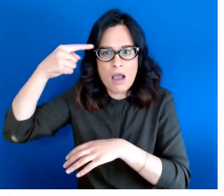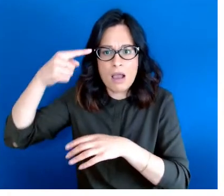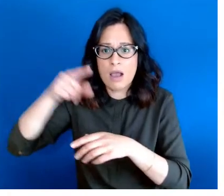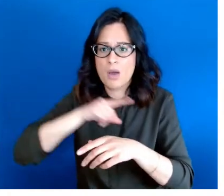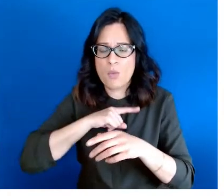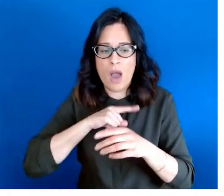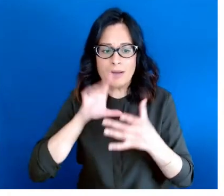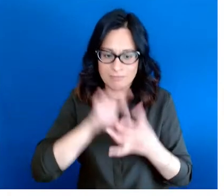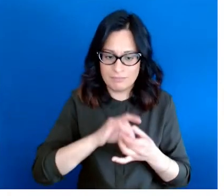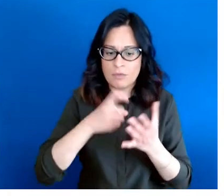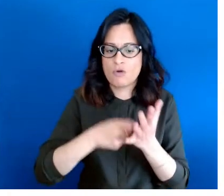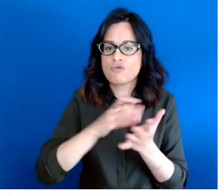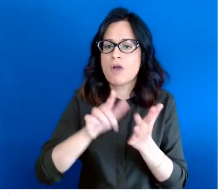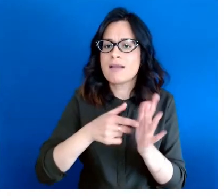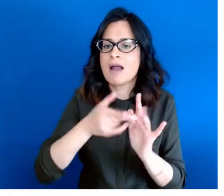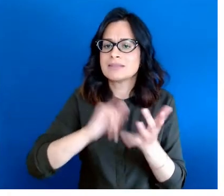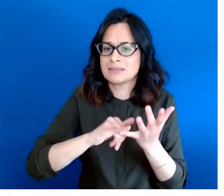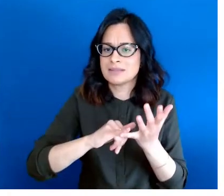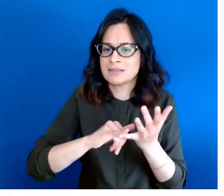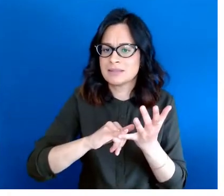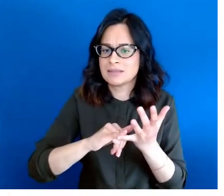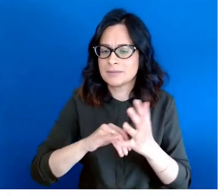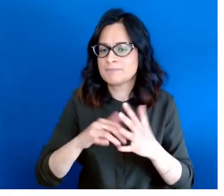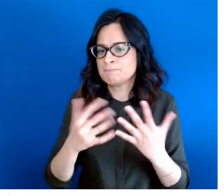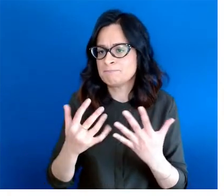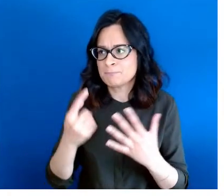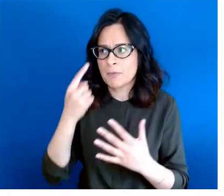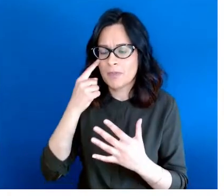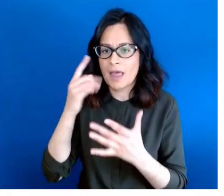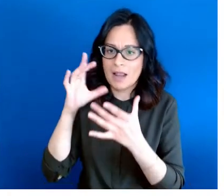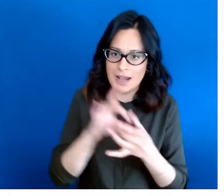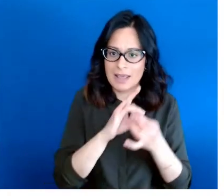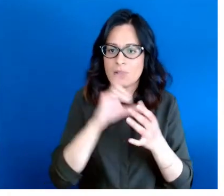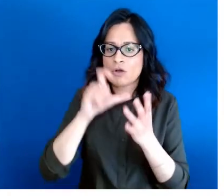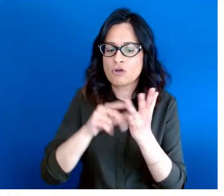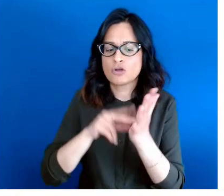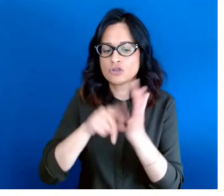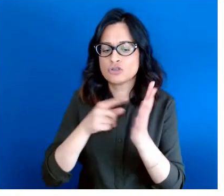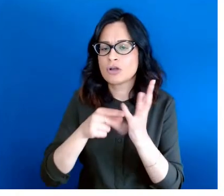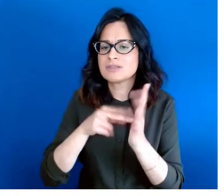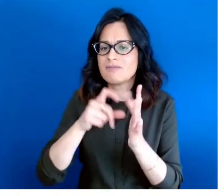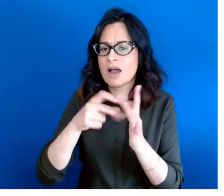rhinitis and associated conjunctivitis.